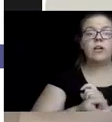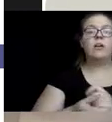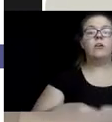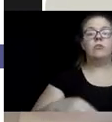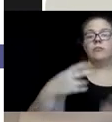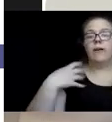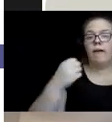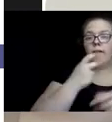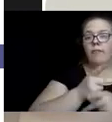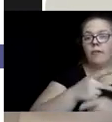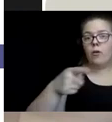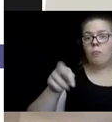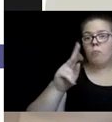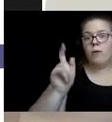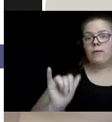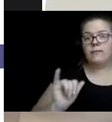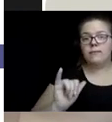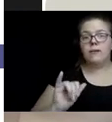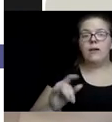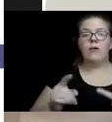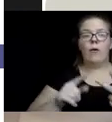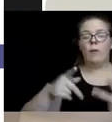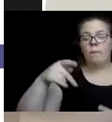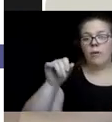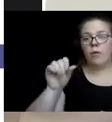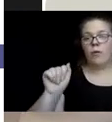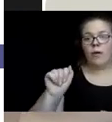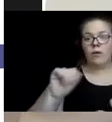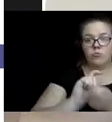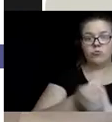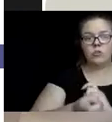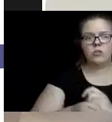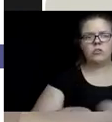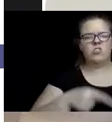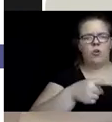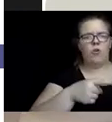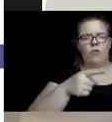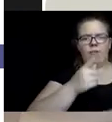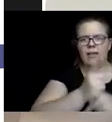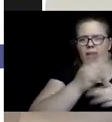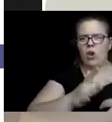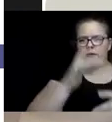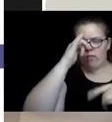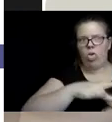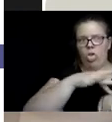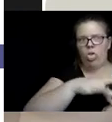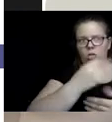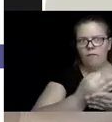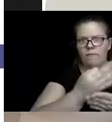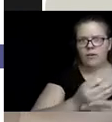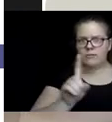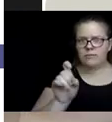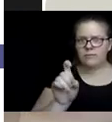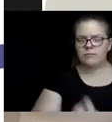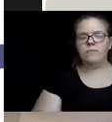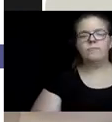changed? Or is the caregiver very, very overly concerned about their finances? Next slide, please.